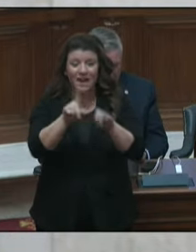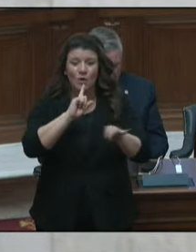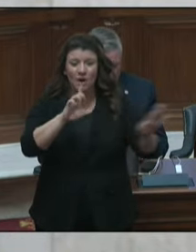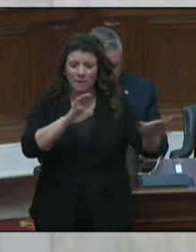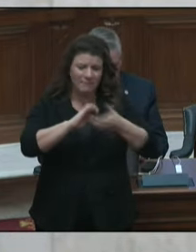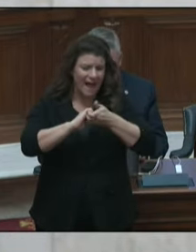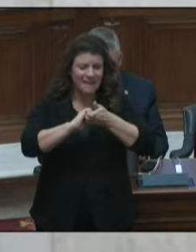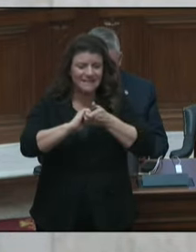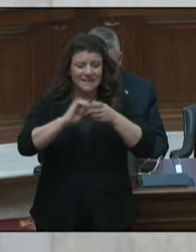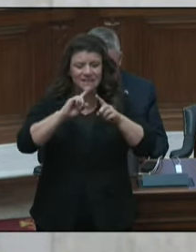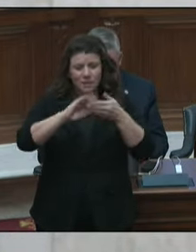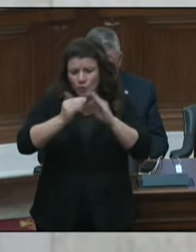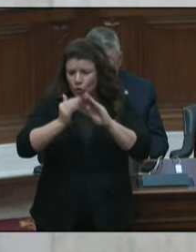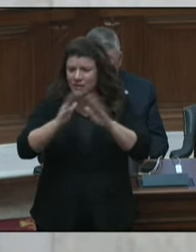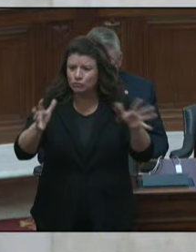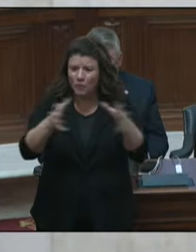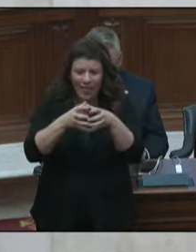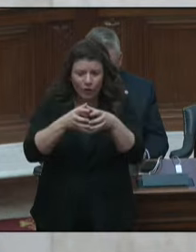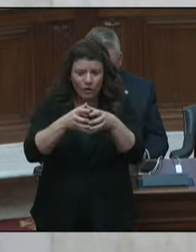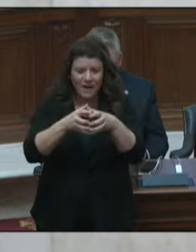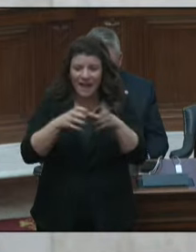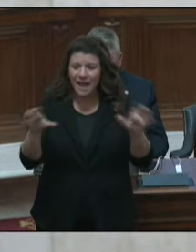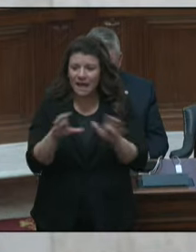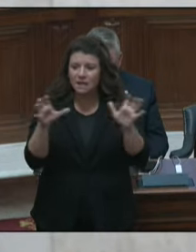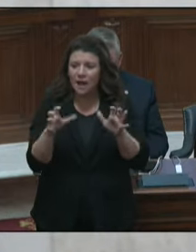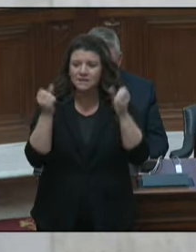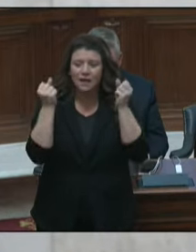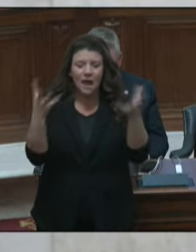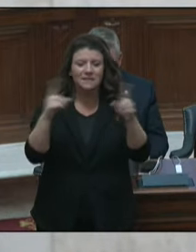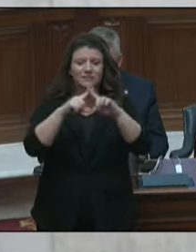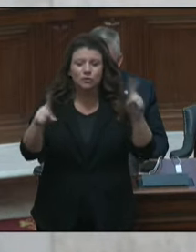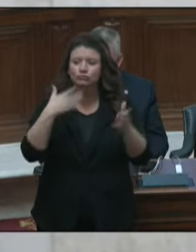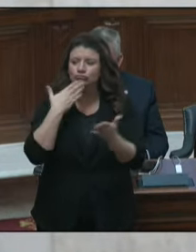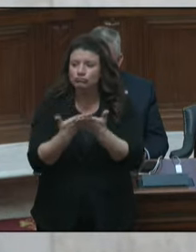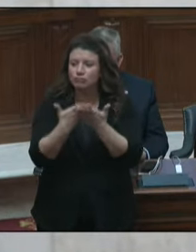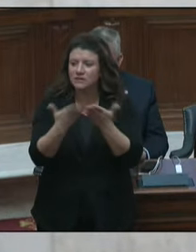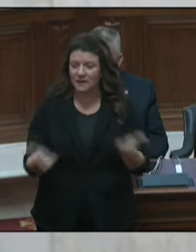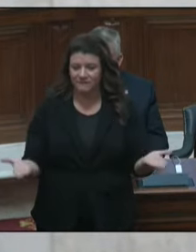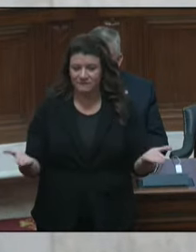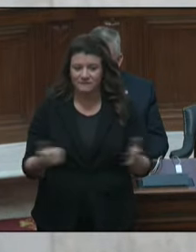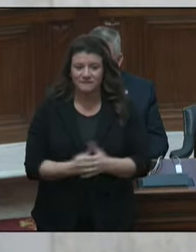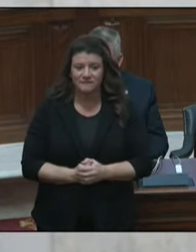communities together. It does all kinds of really good stuff.